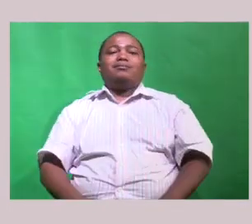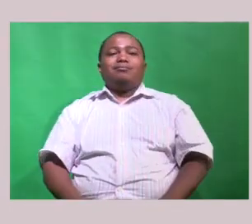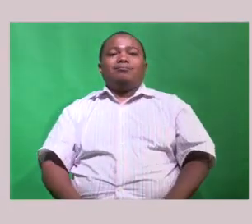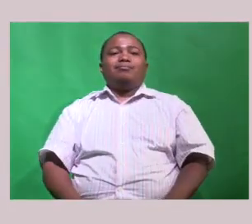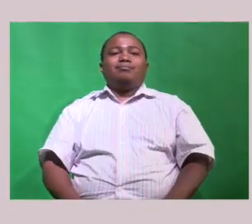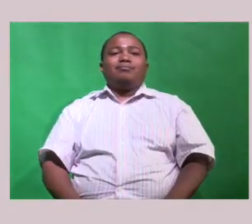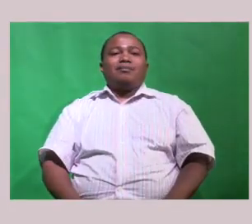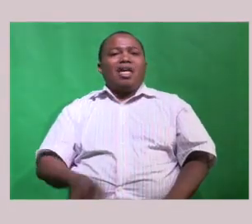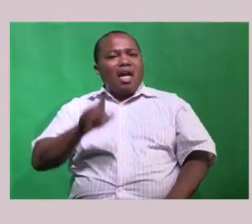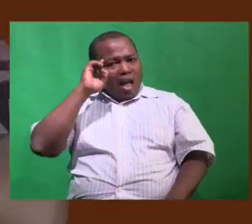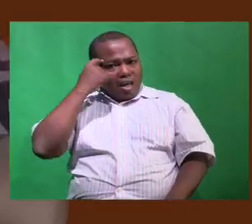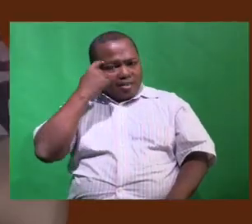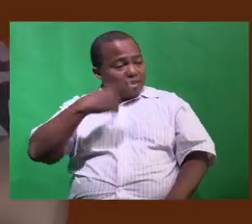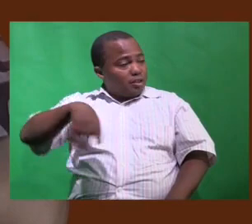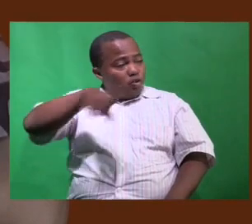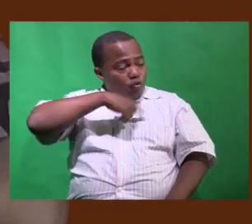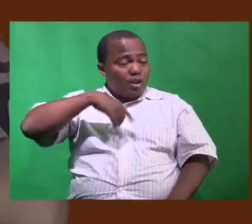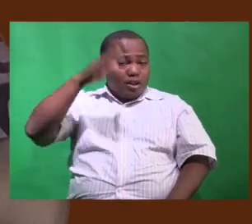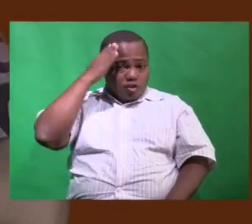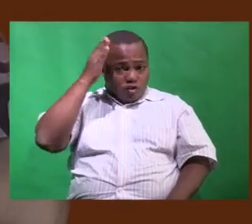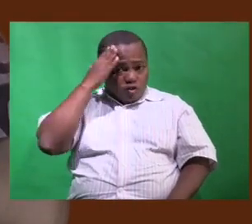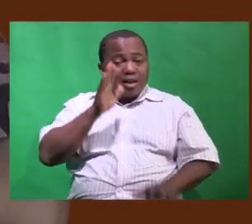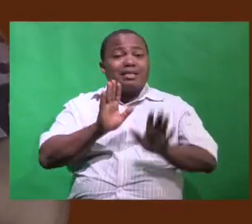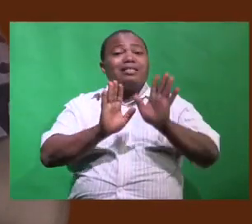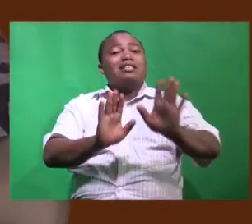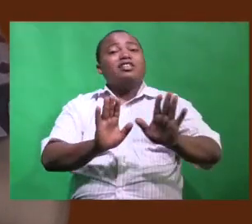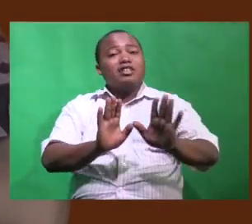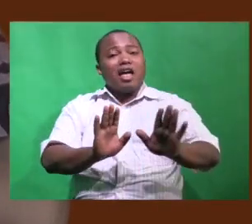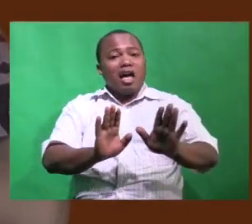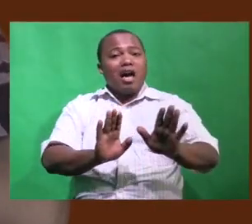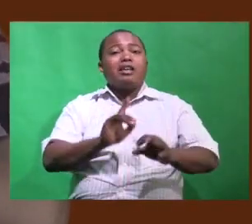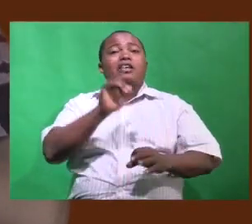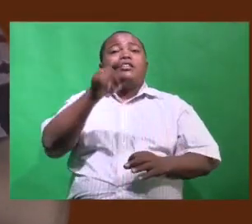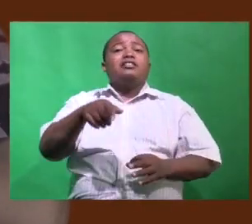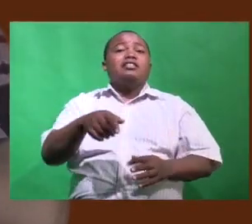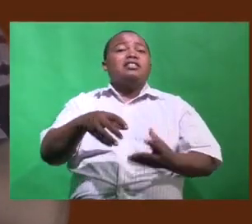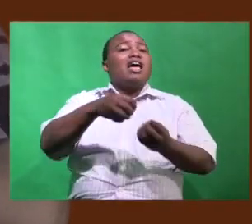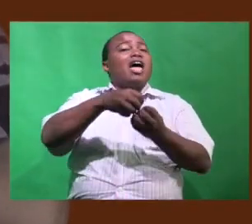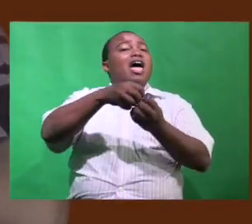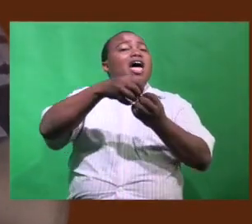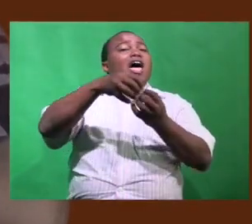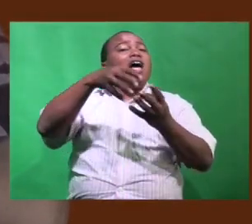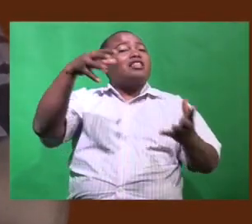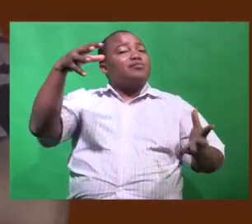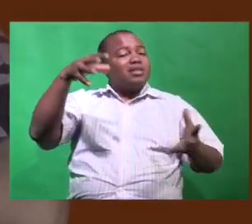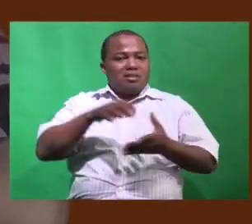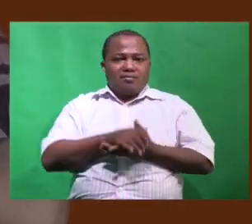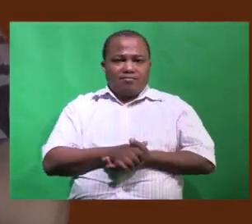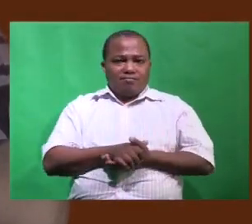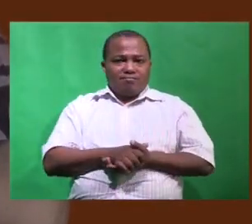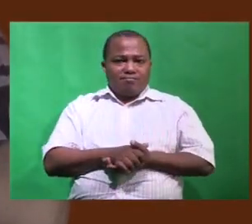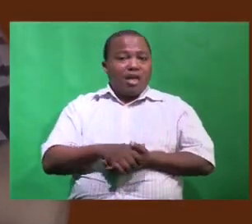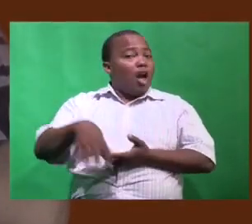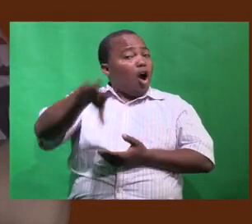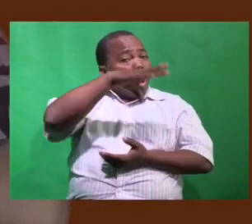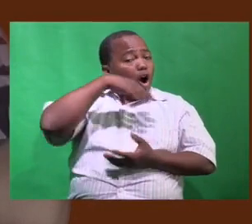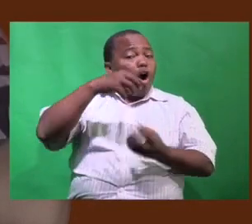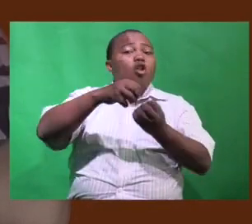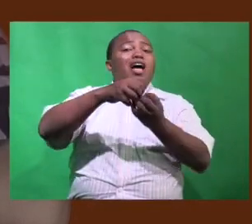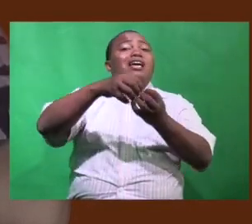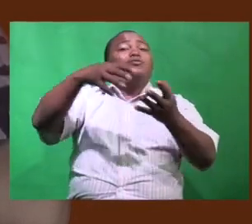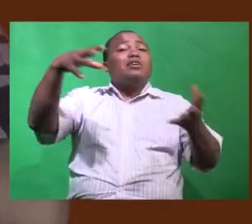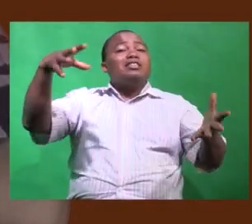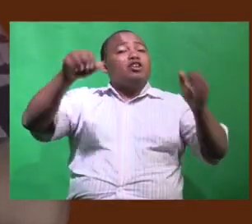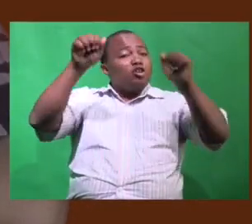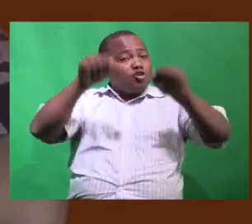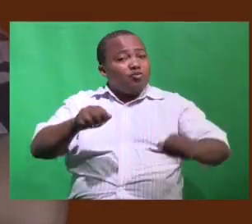I think we know that stationary is expenses, and all expenses should have a